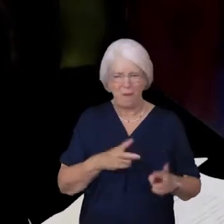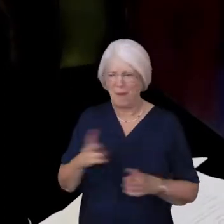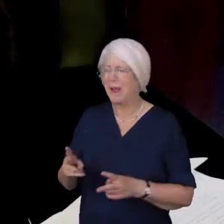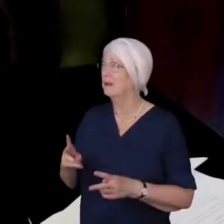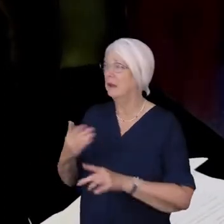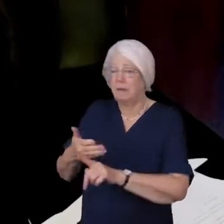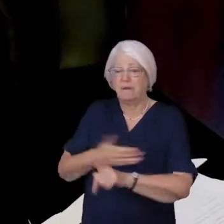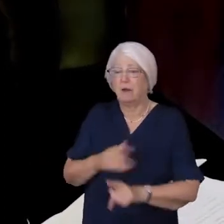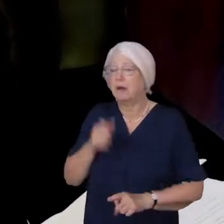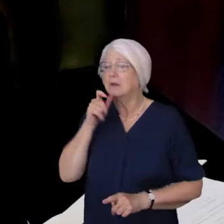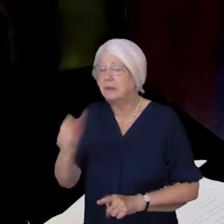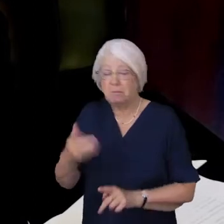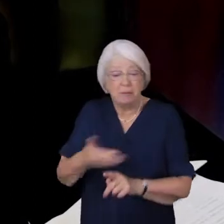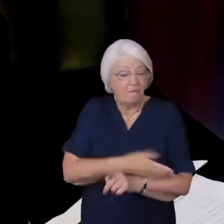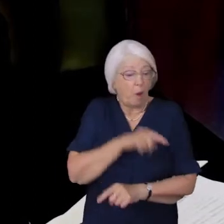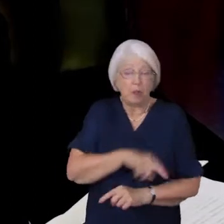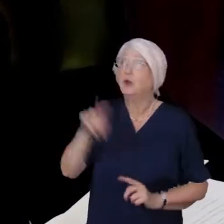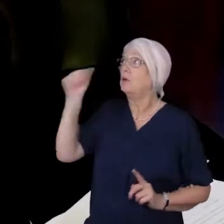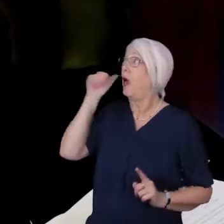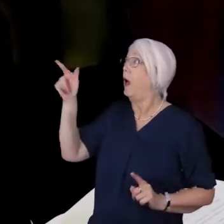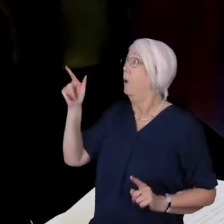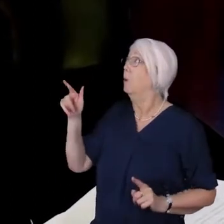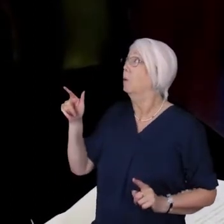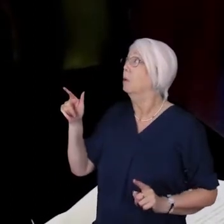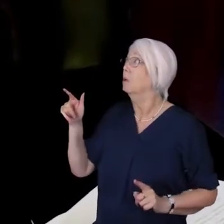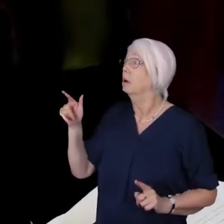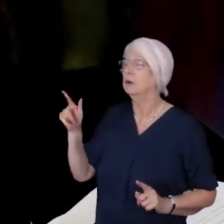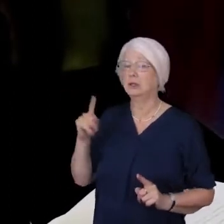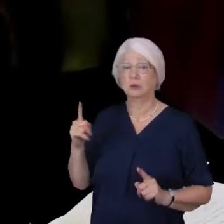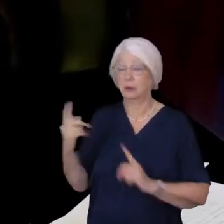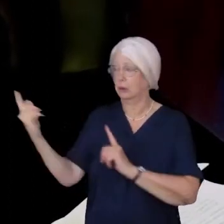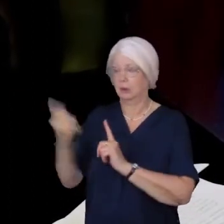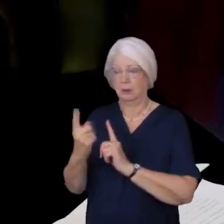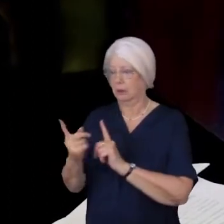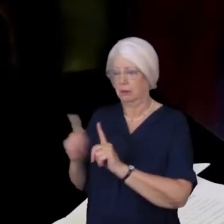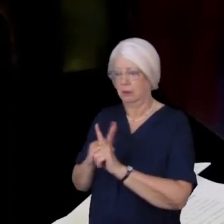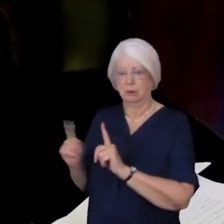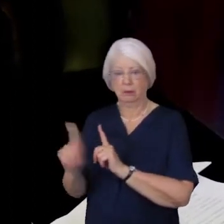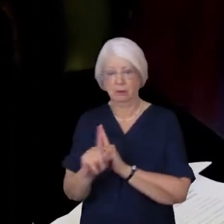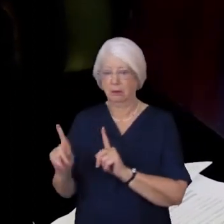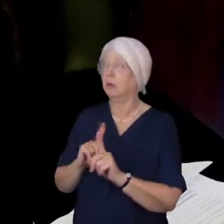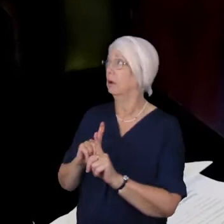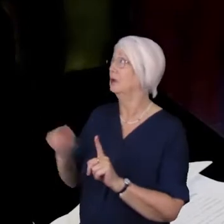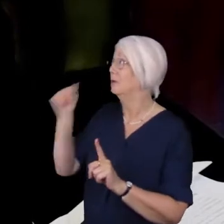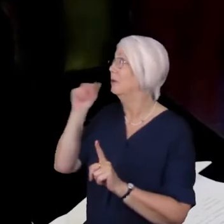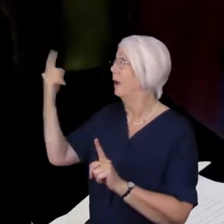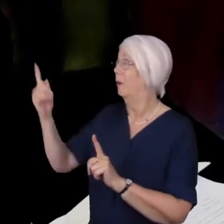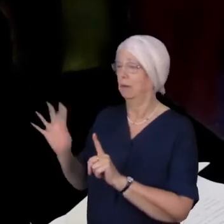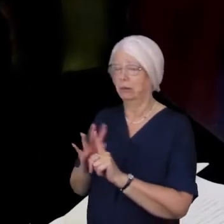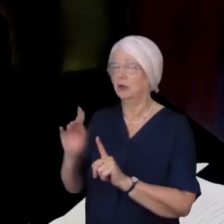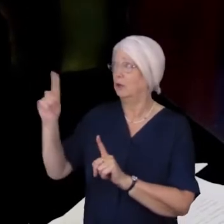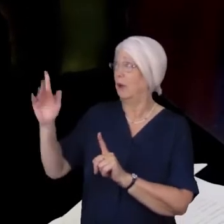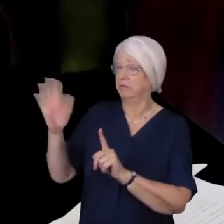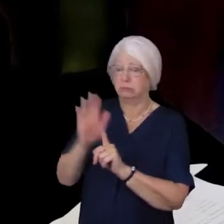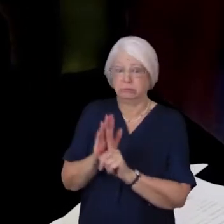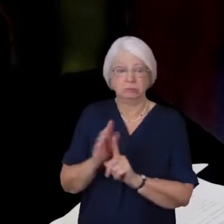word is on my tongue. You know completely, O Lord. You hem me in behind and before, and have laid your hand upon